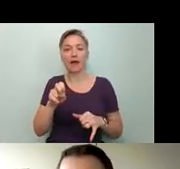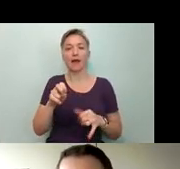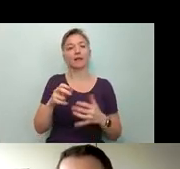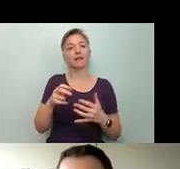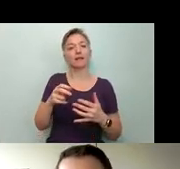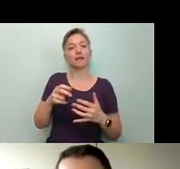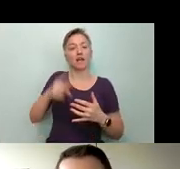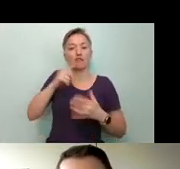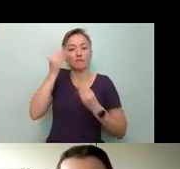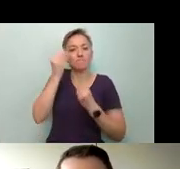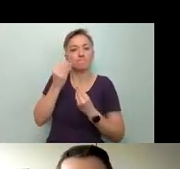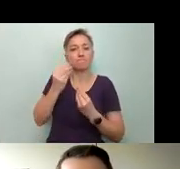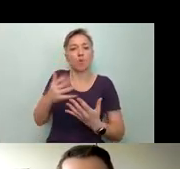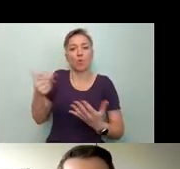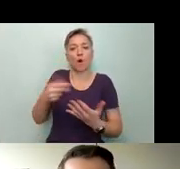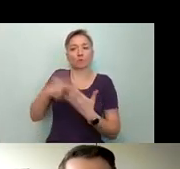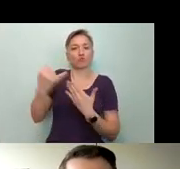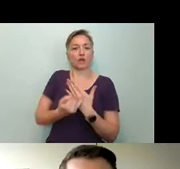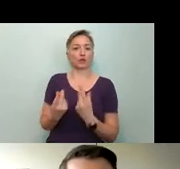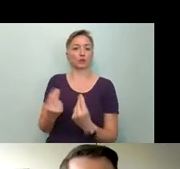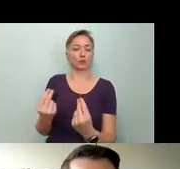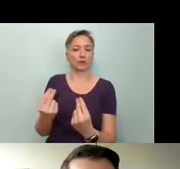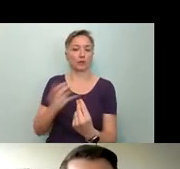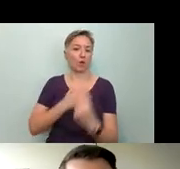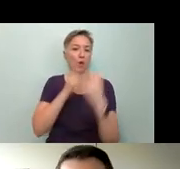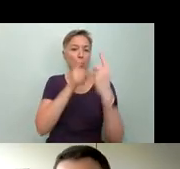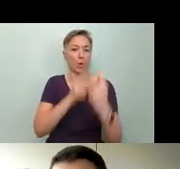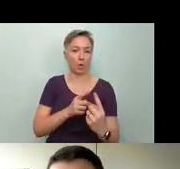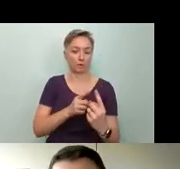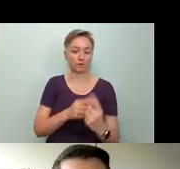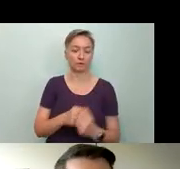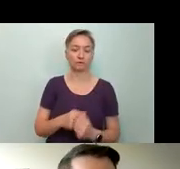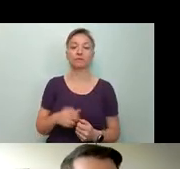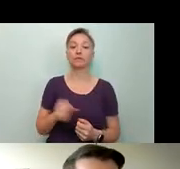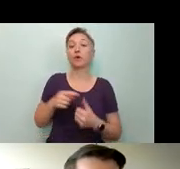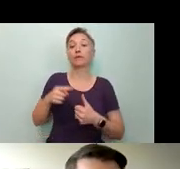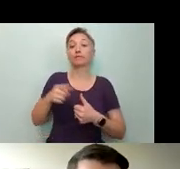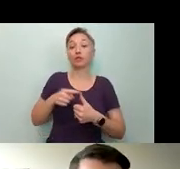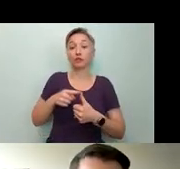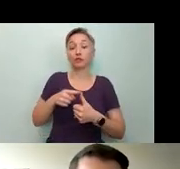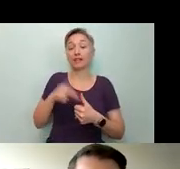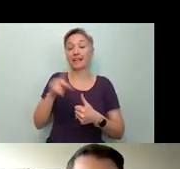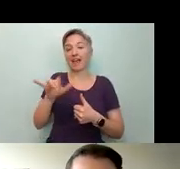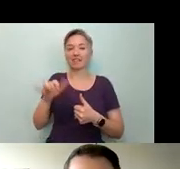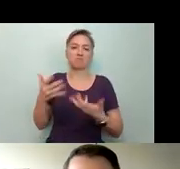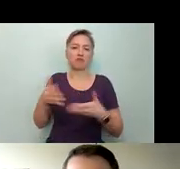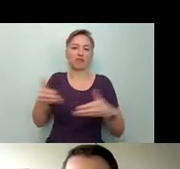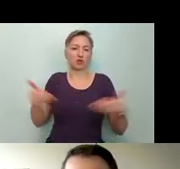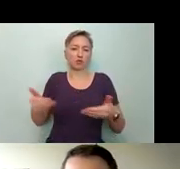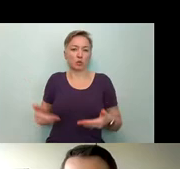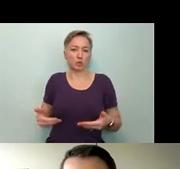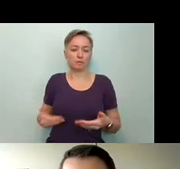accomplish. And we'll do that by way of these six agenda items. So first and foremost, Kathy's walked us through some of the